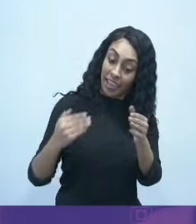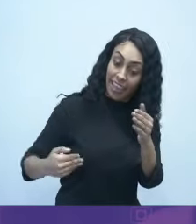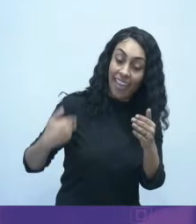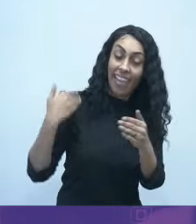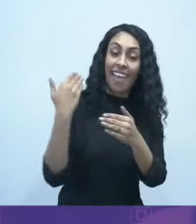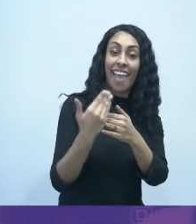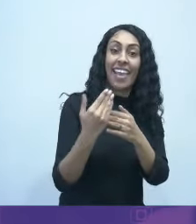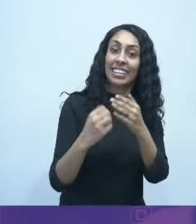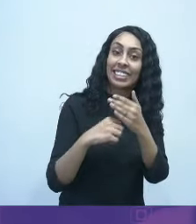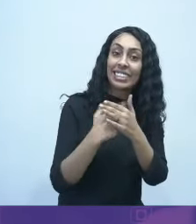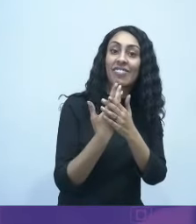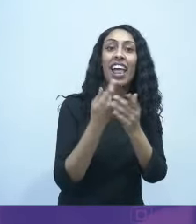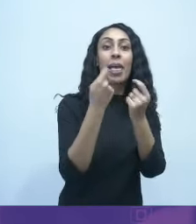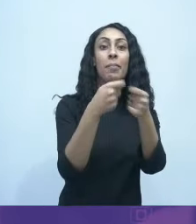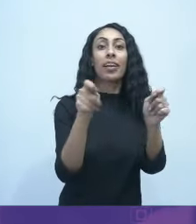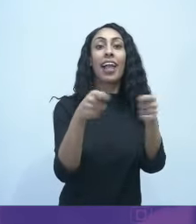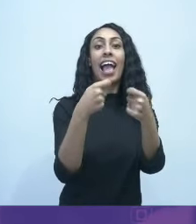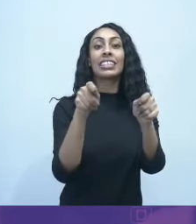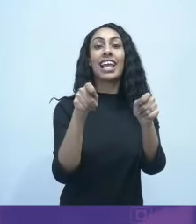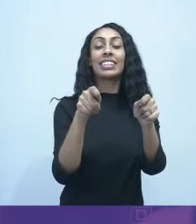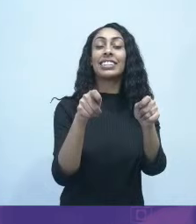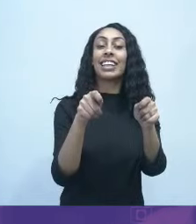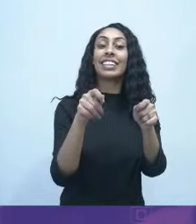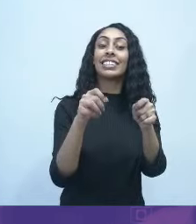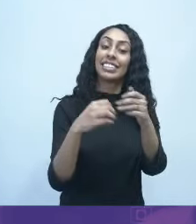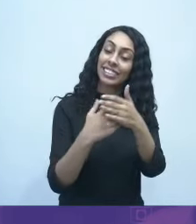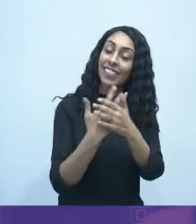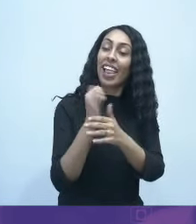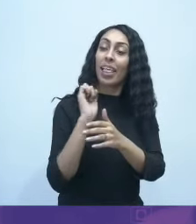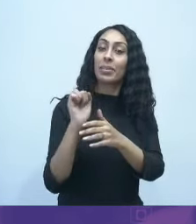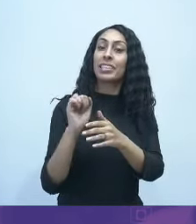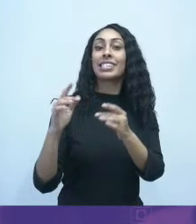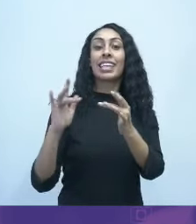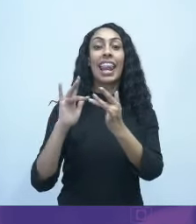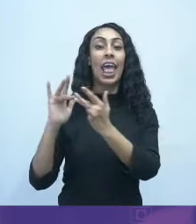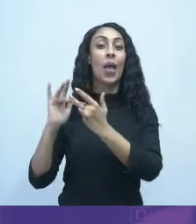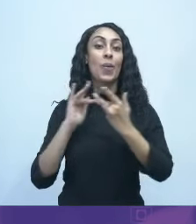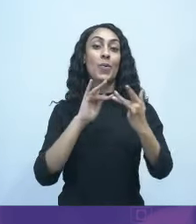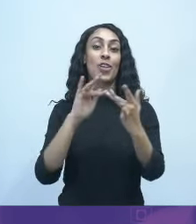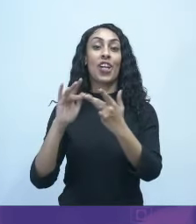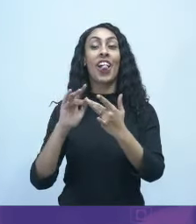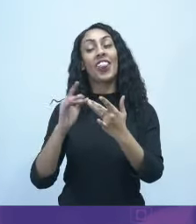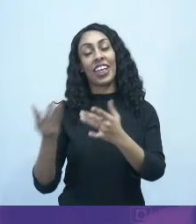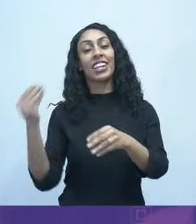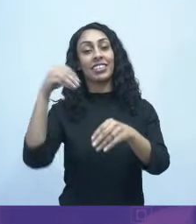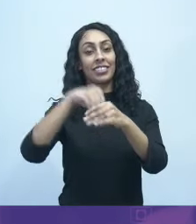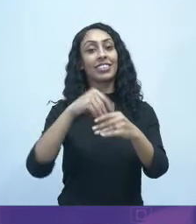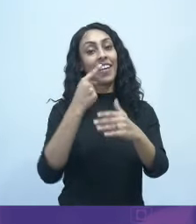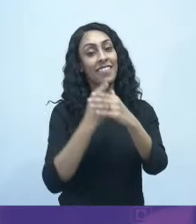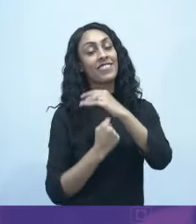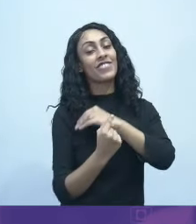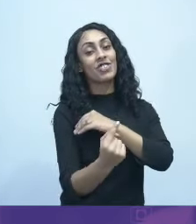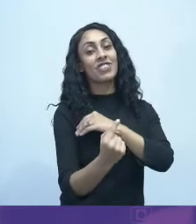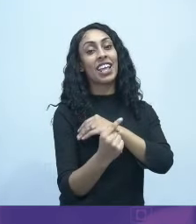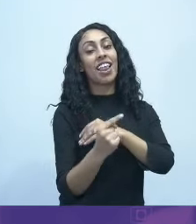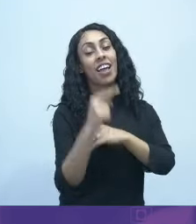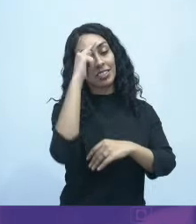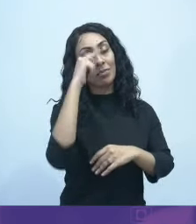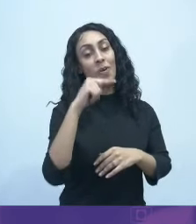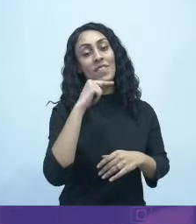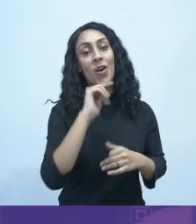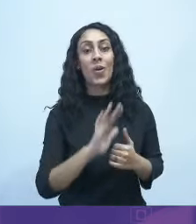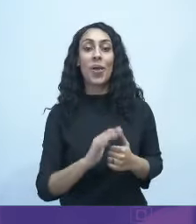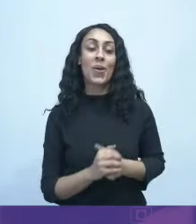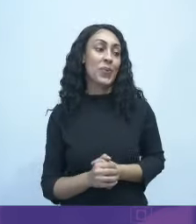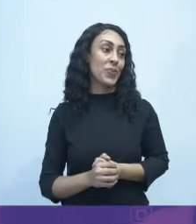and his networks, and then he'll be part of the freelance workforce, and BSO Resound are now part of our core ensemble portfolio. That's